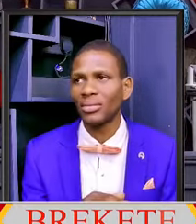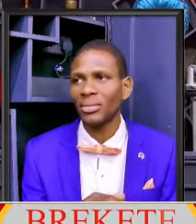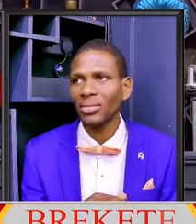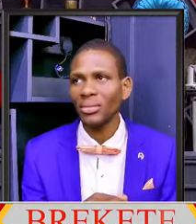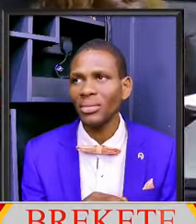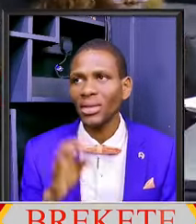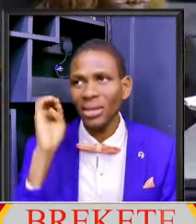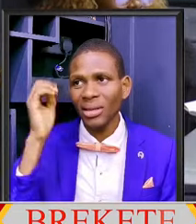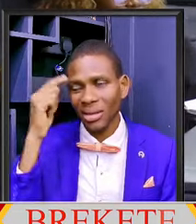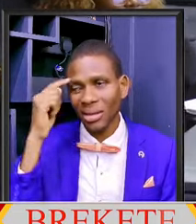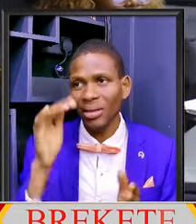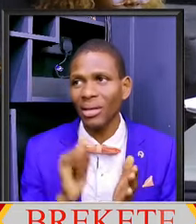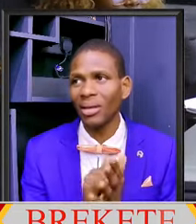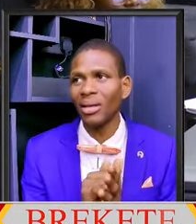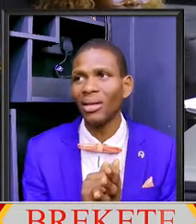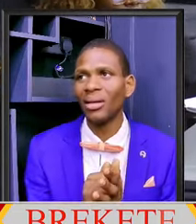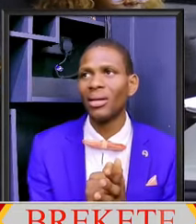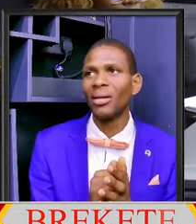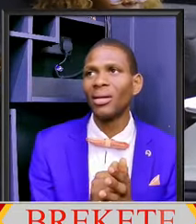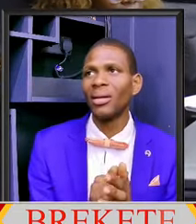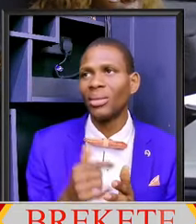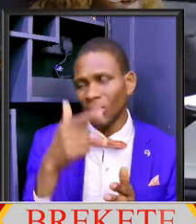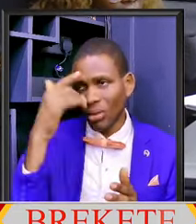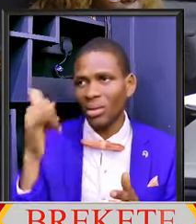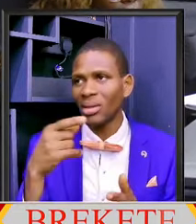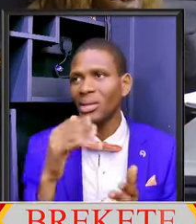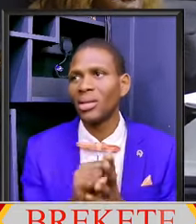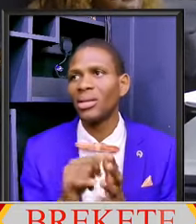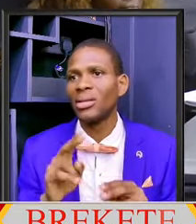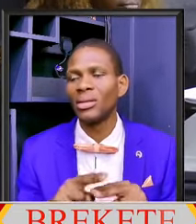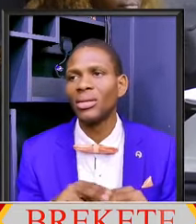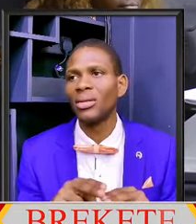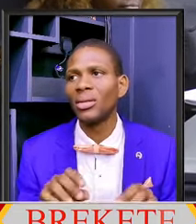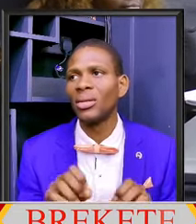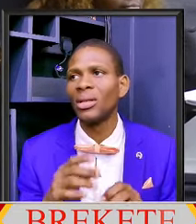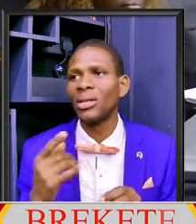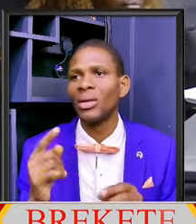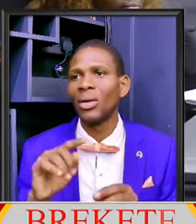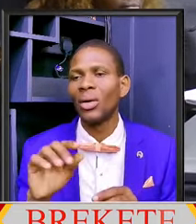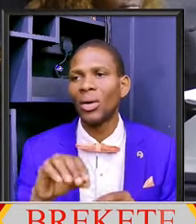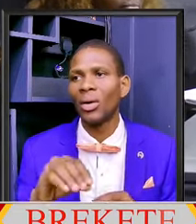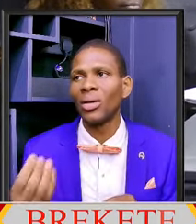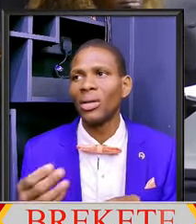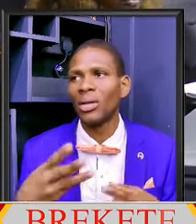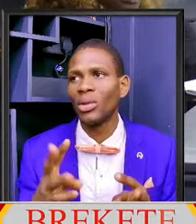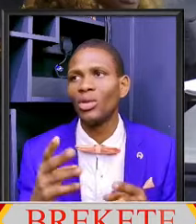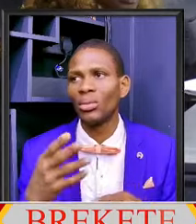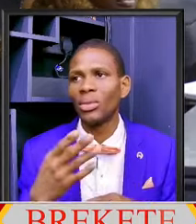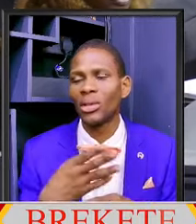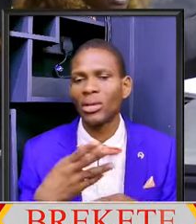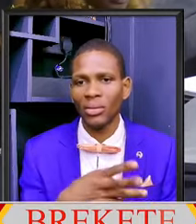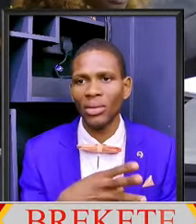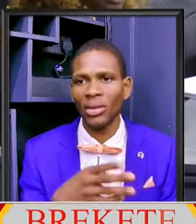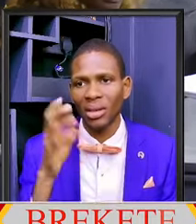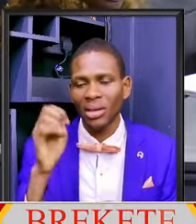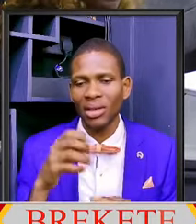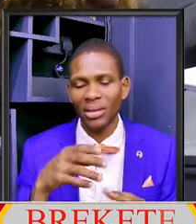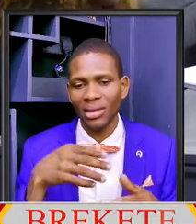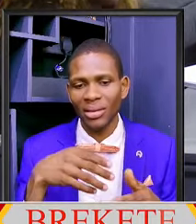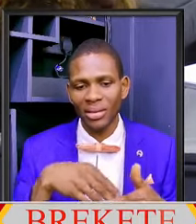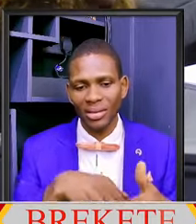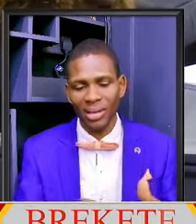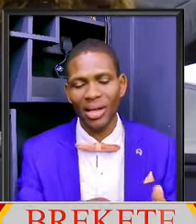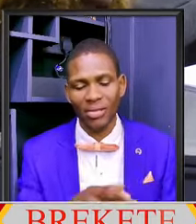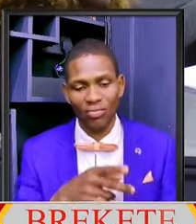here. He say, nah. Because the tailor says CCTV day. The other day, we break firewood near their house. He urinate near her